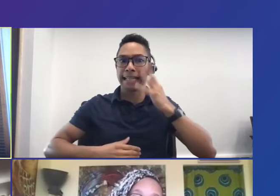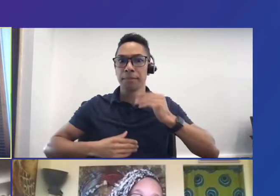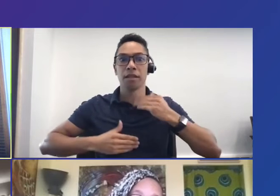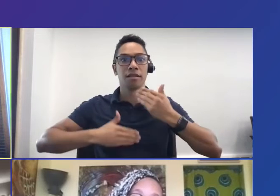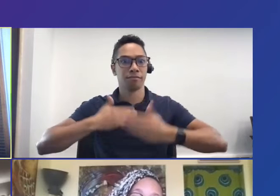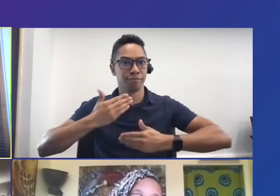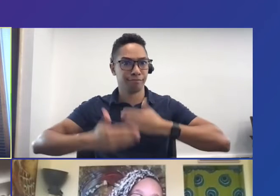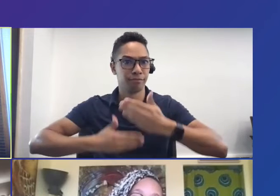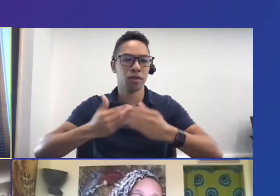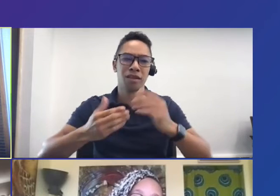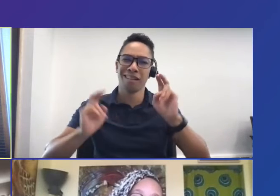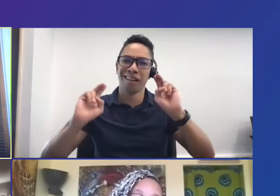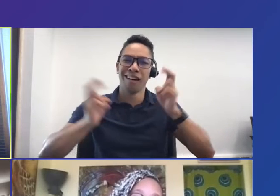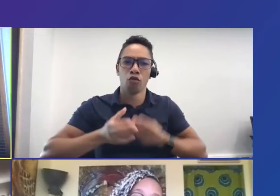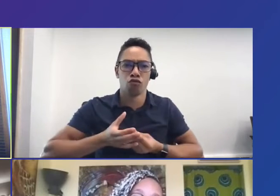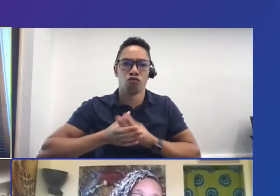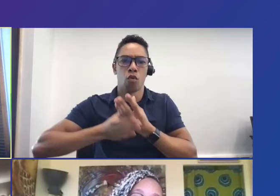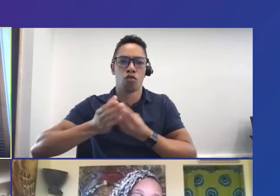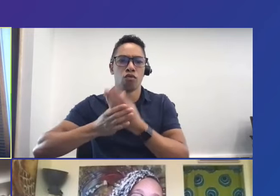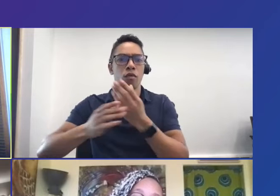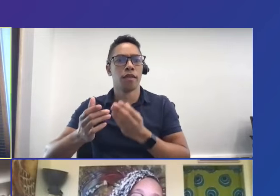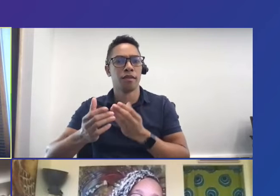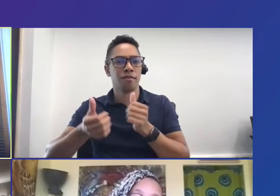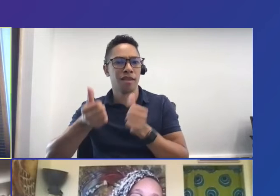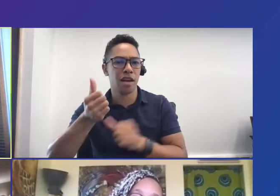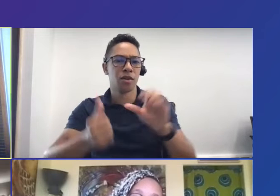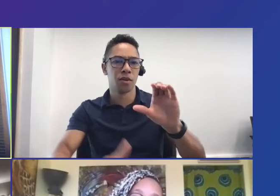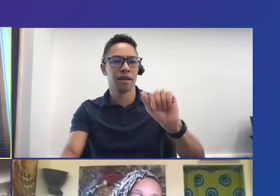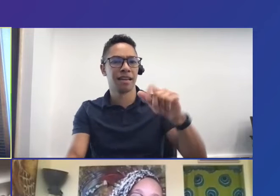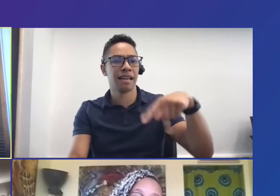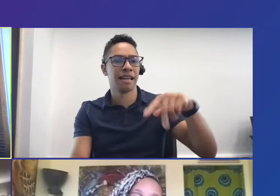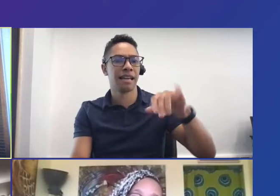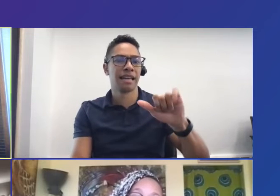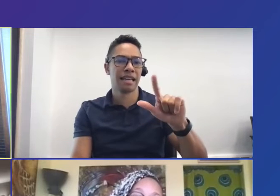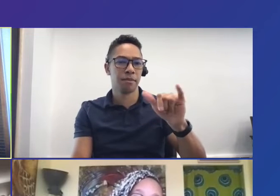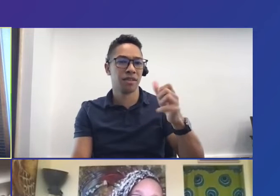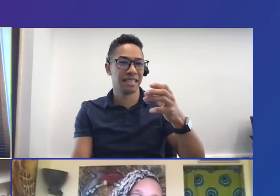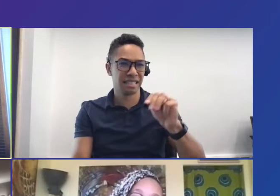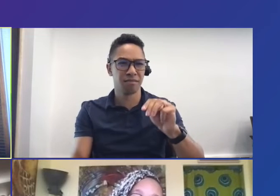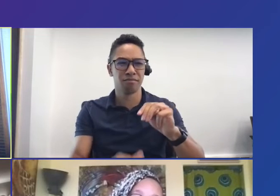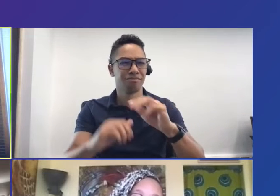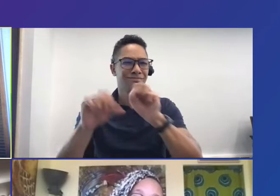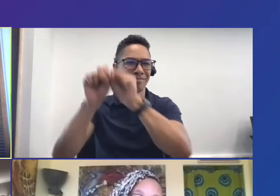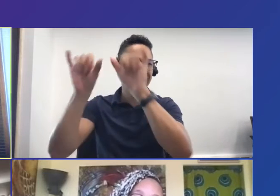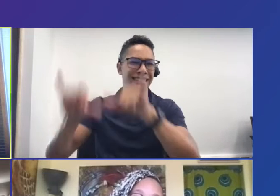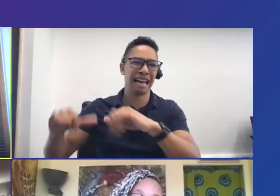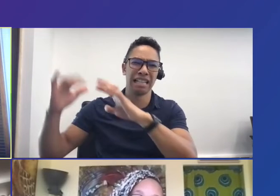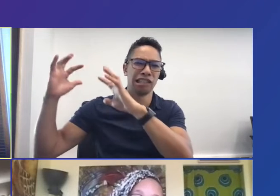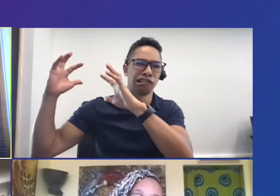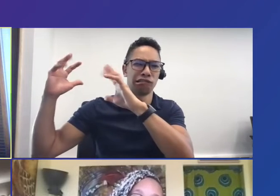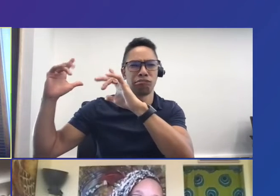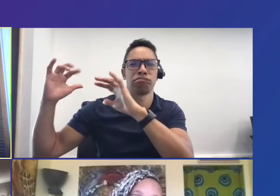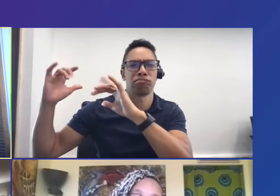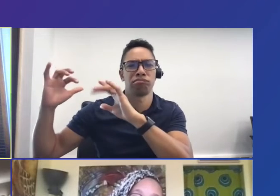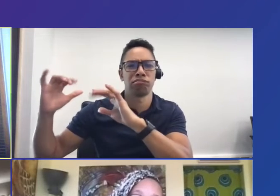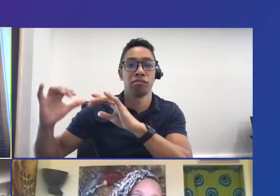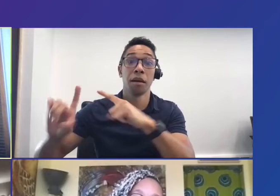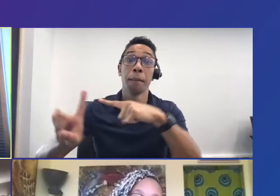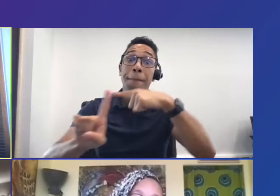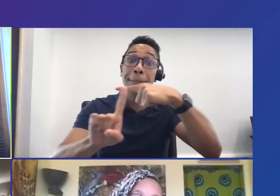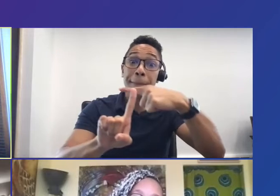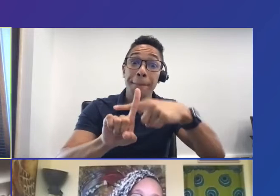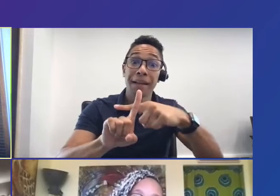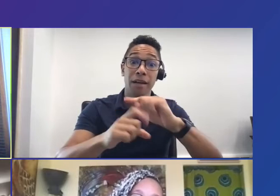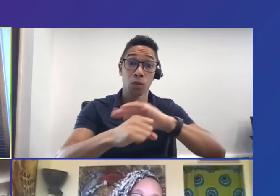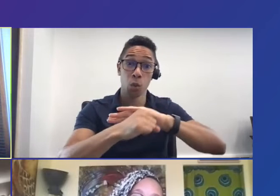experience under capitalism in a crumbling society, in the midst of a pandemic that is ongoing